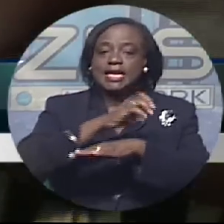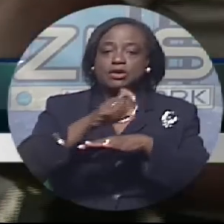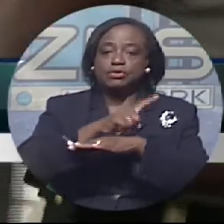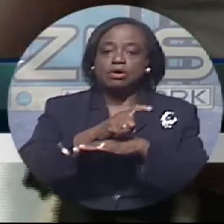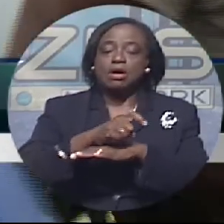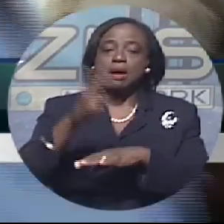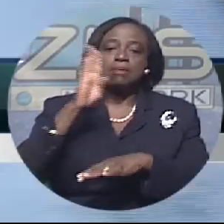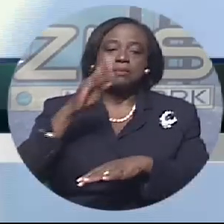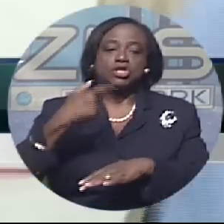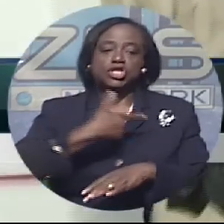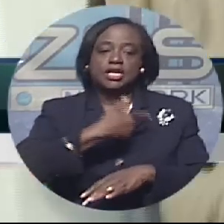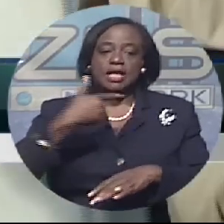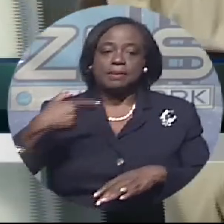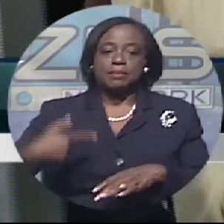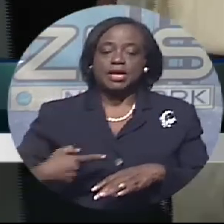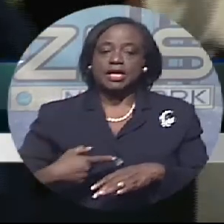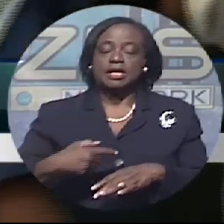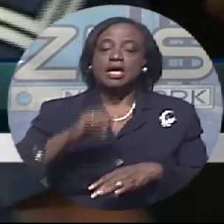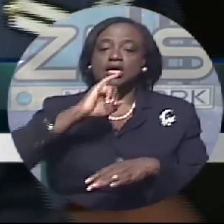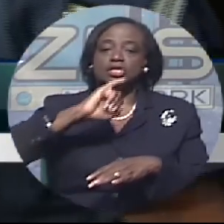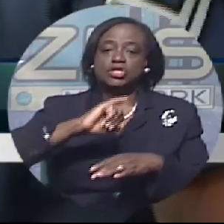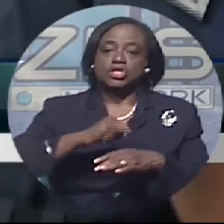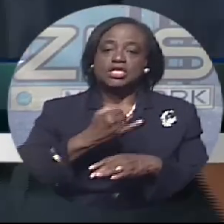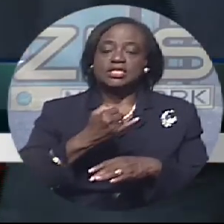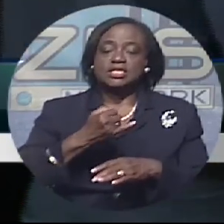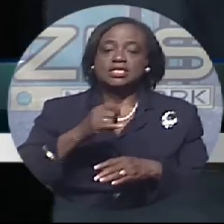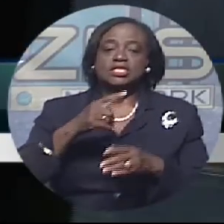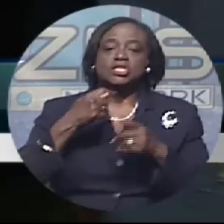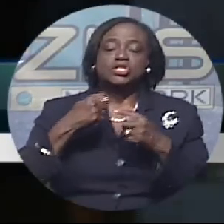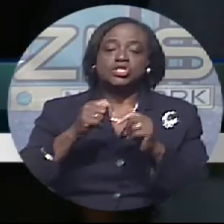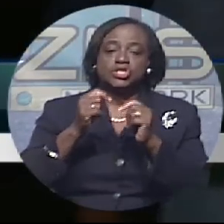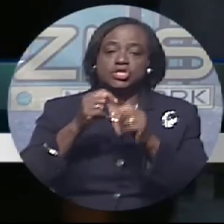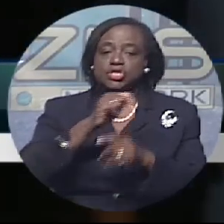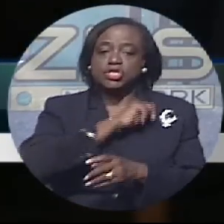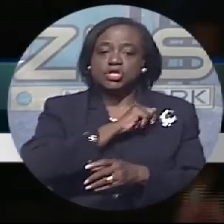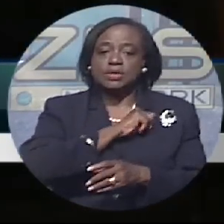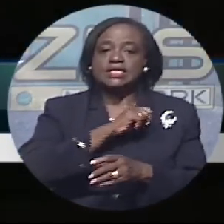body. Justice Turner is expected to sentence Heath Henry at a later date.